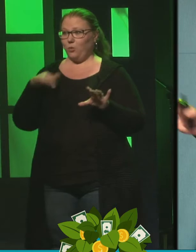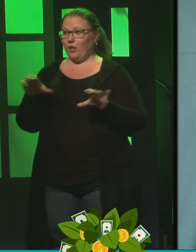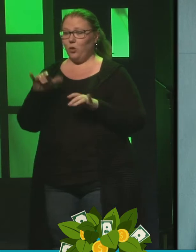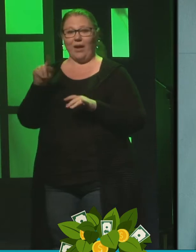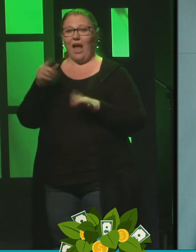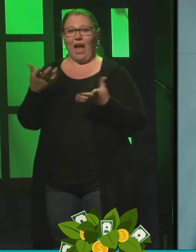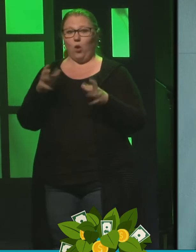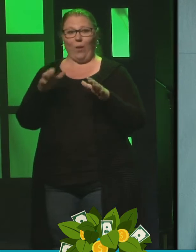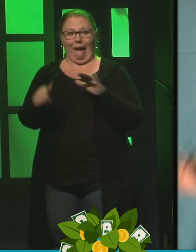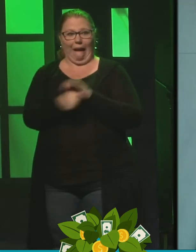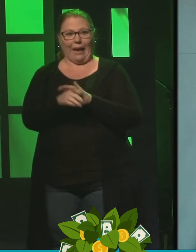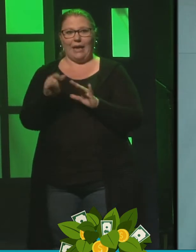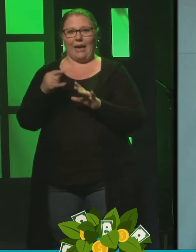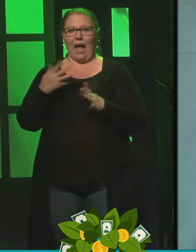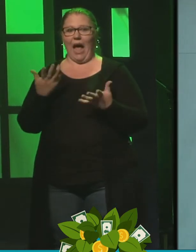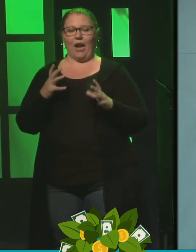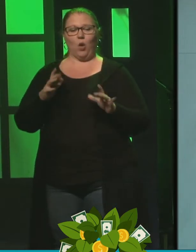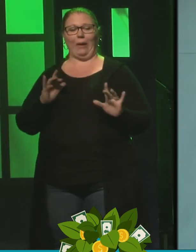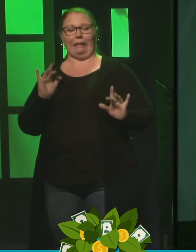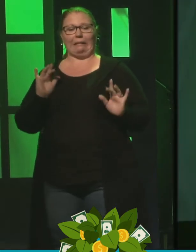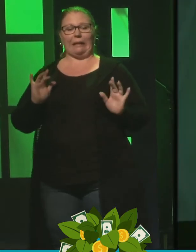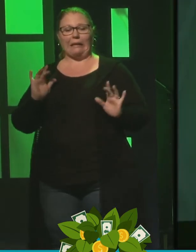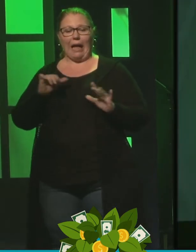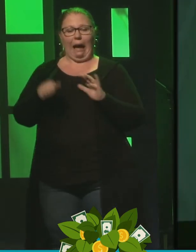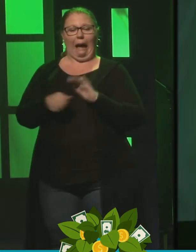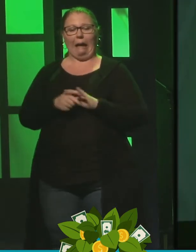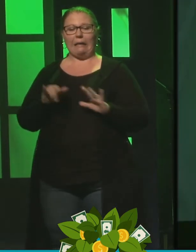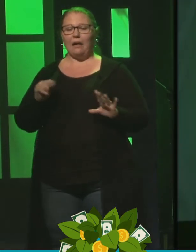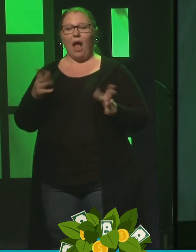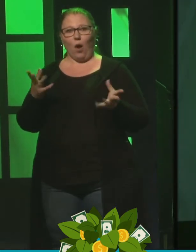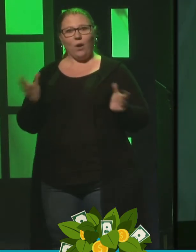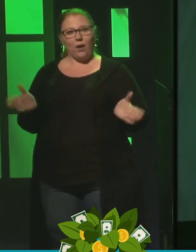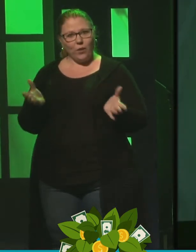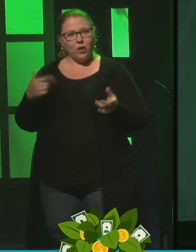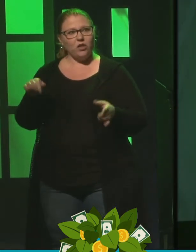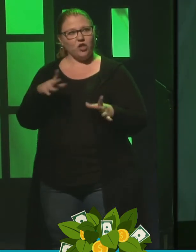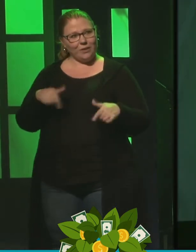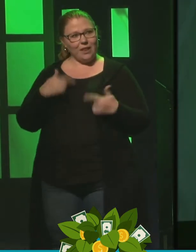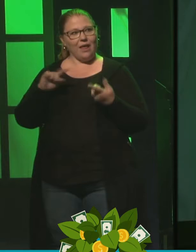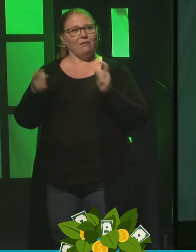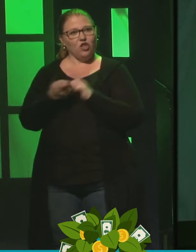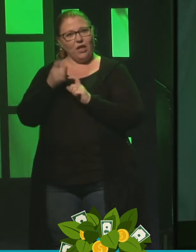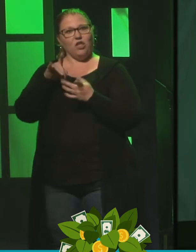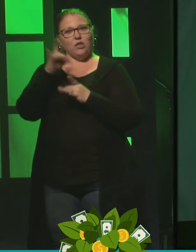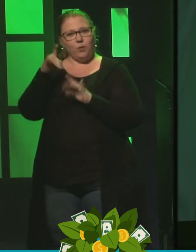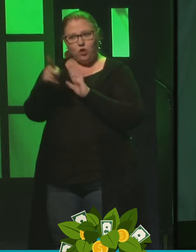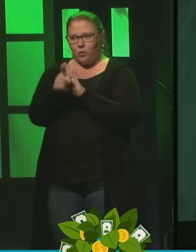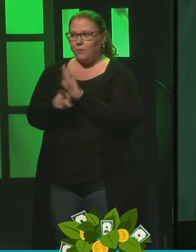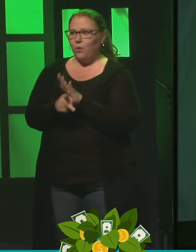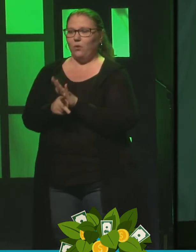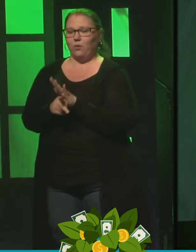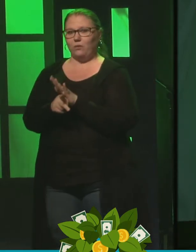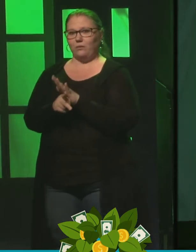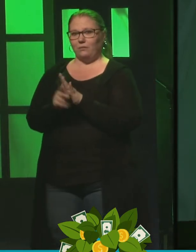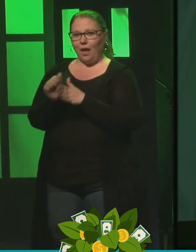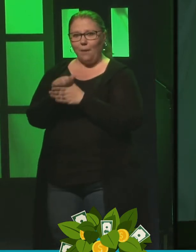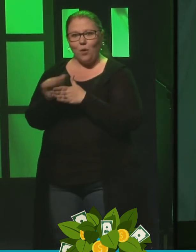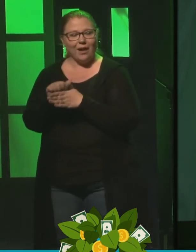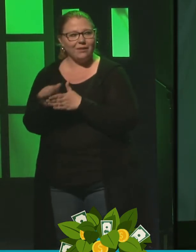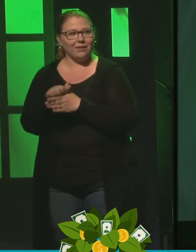hide that. I don't want to dance around it. I want to encourage you because it's a life-changing spiritual principle, spiritual discipline. Just